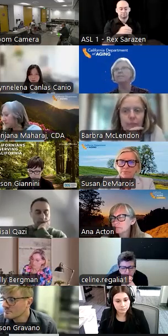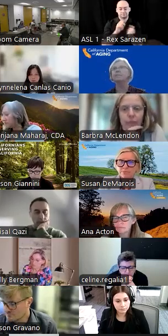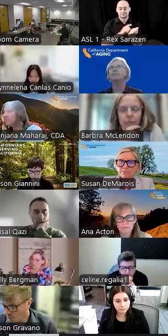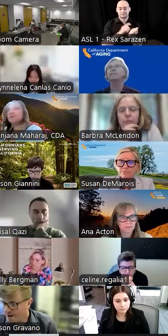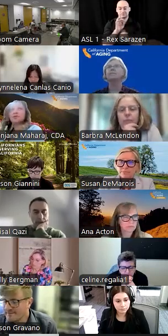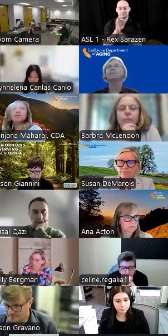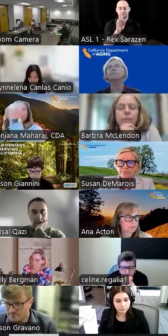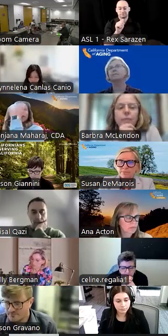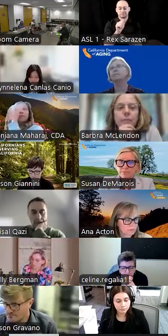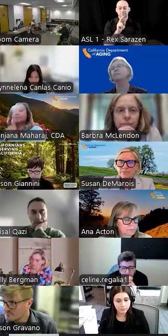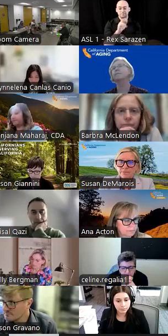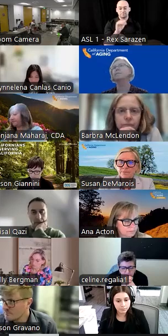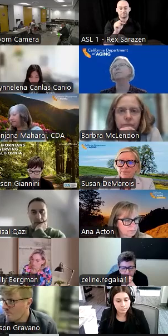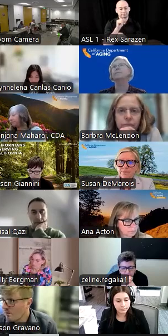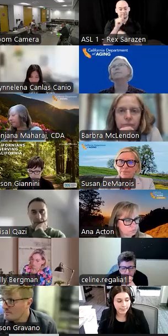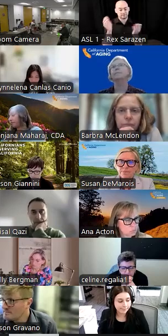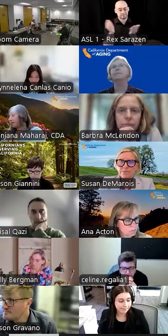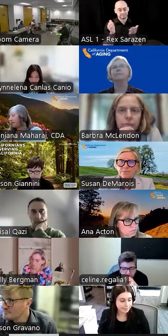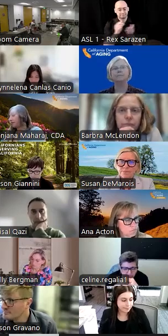here? Correct.